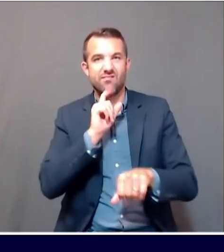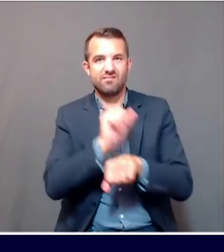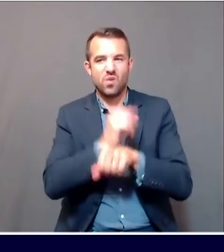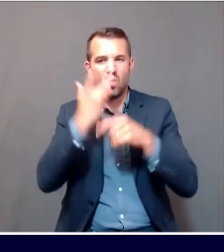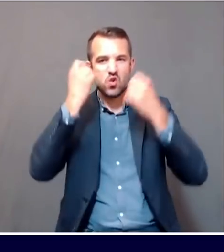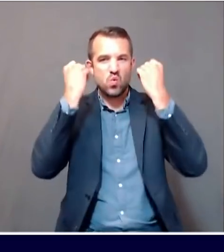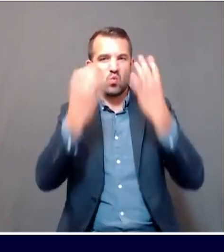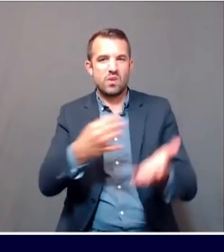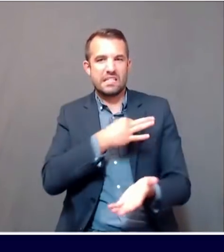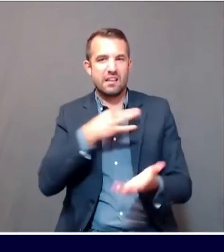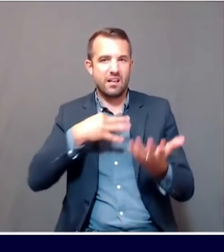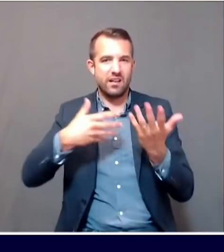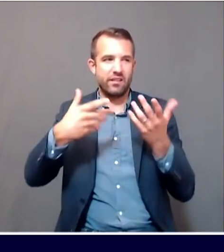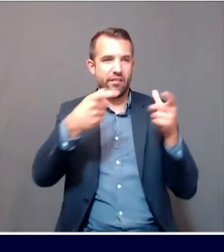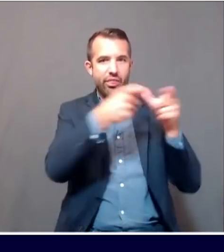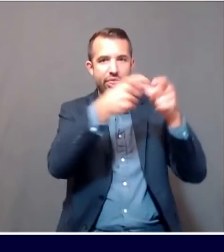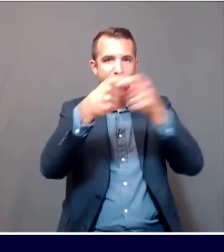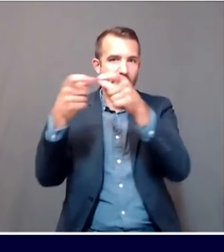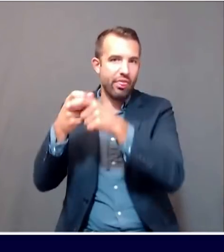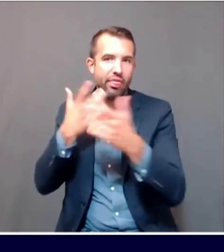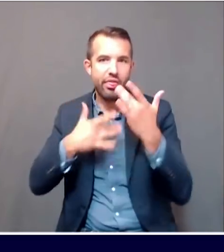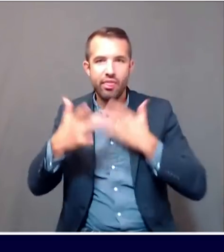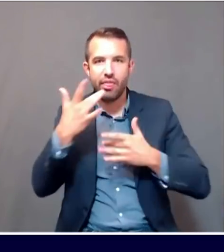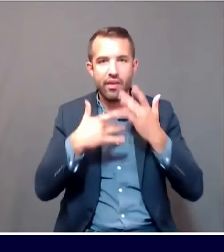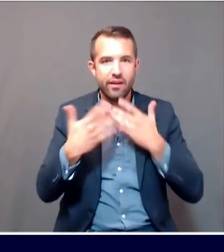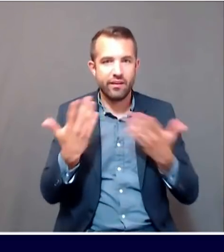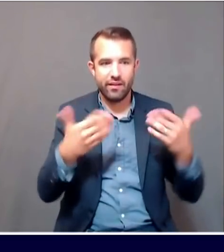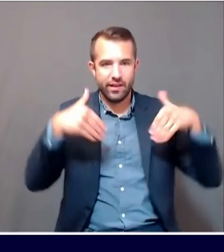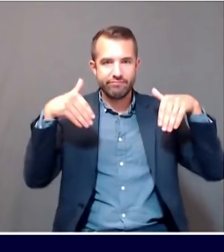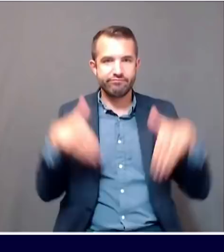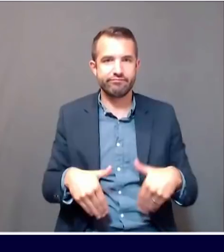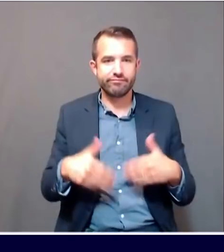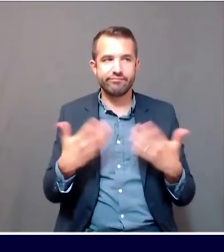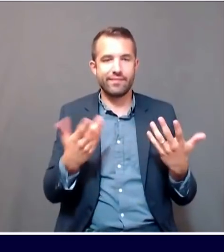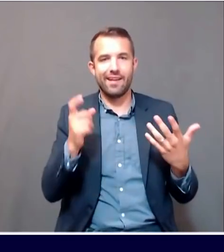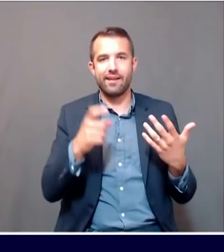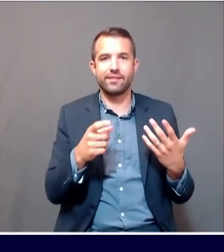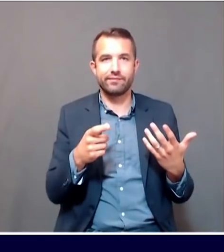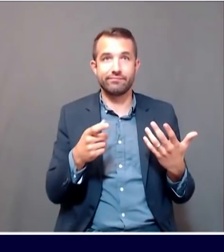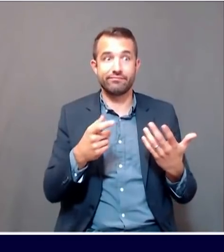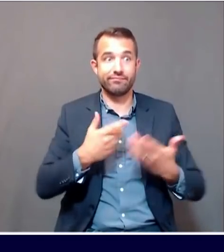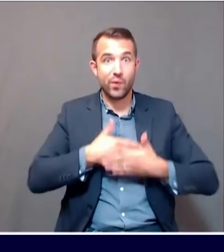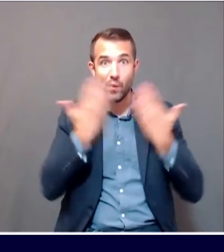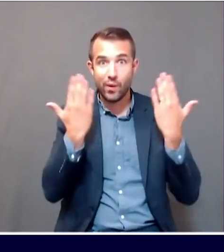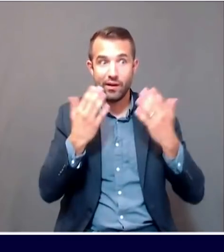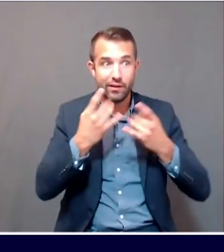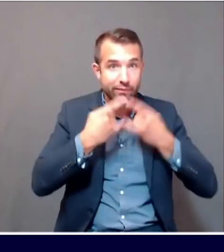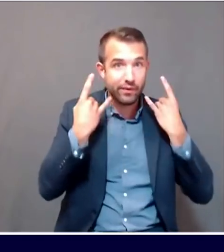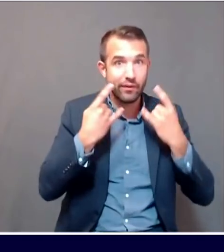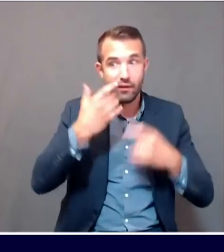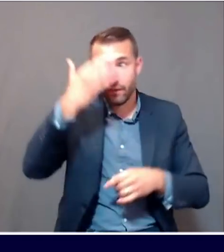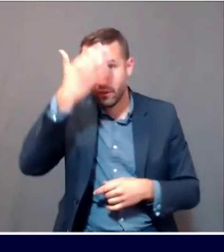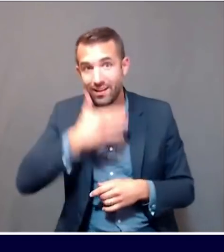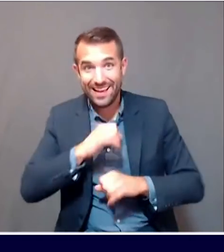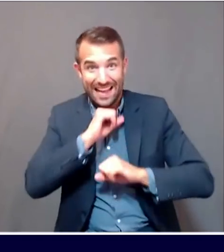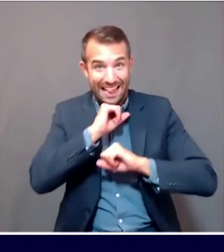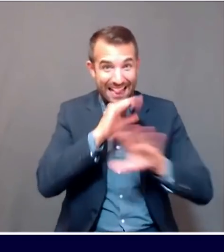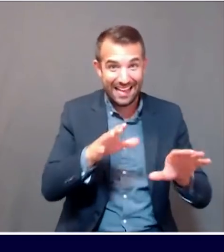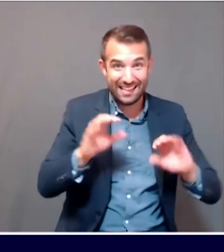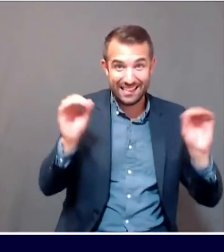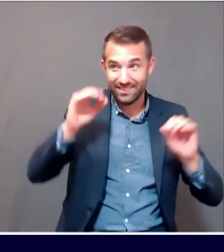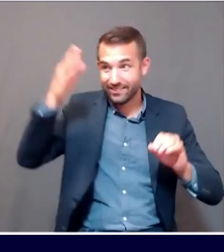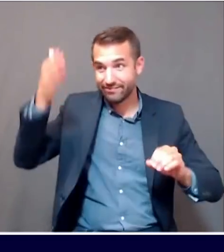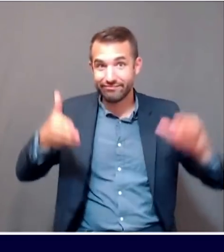the necessary precautions in advance, again, face coverings, face masks, plexiglass shields, all of which limit